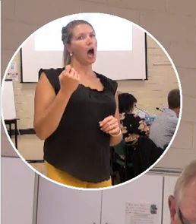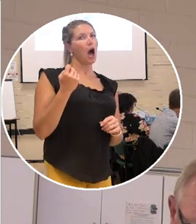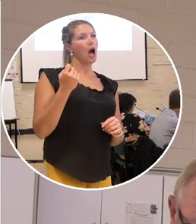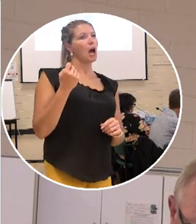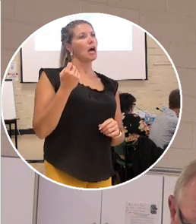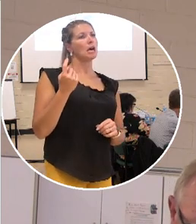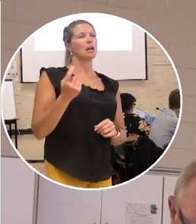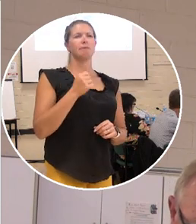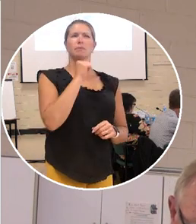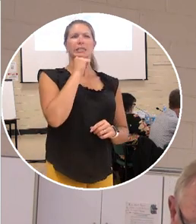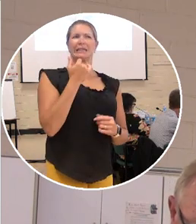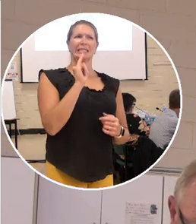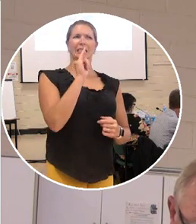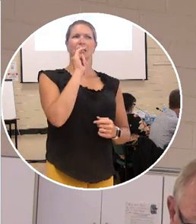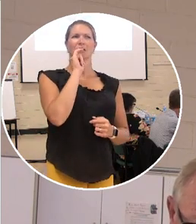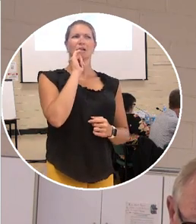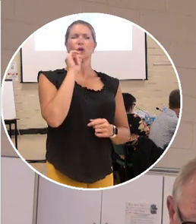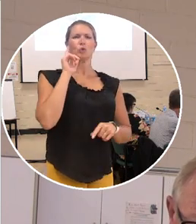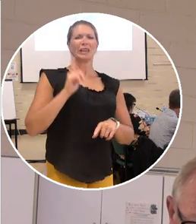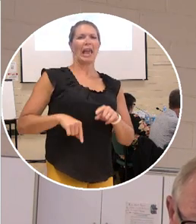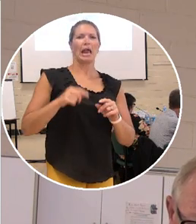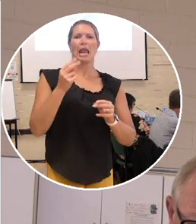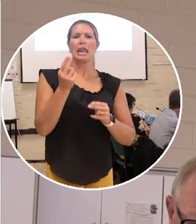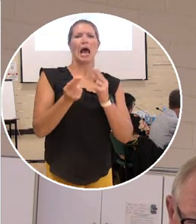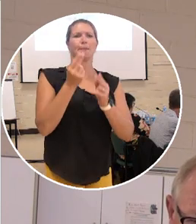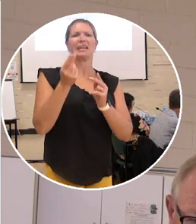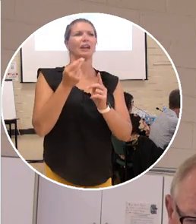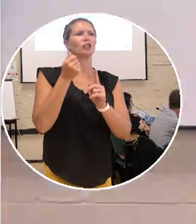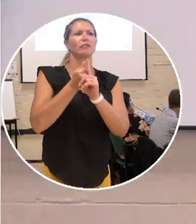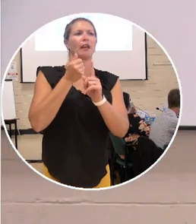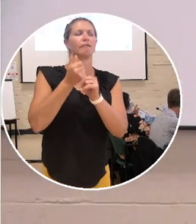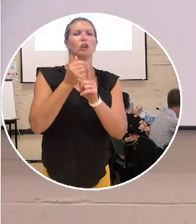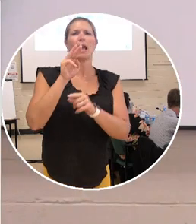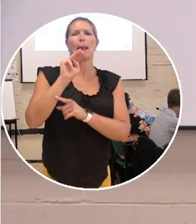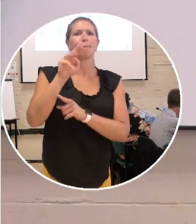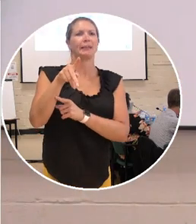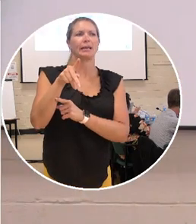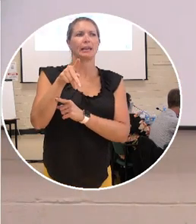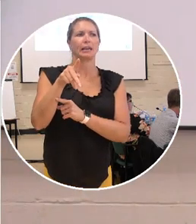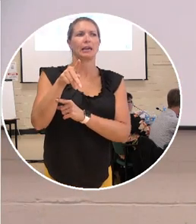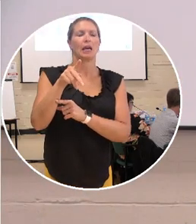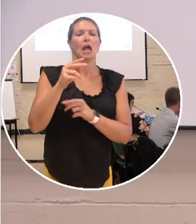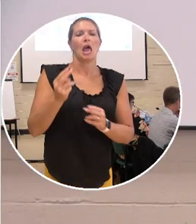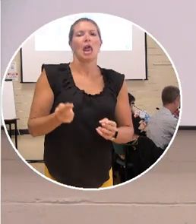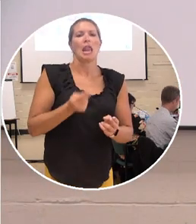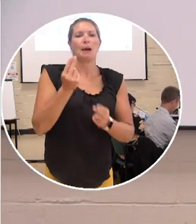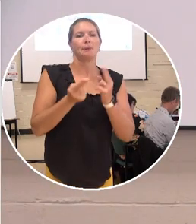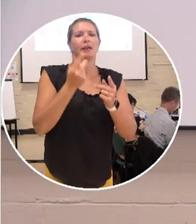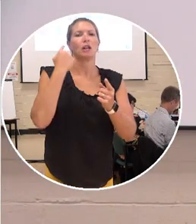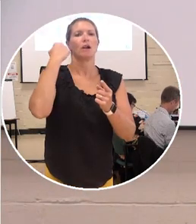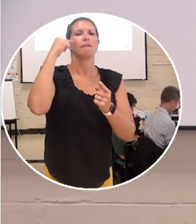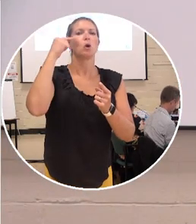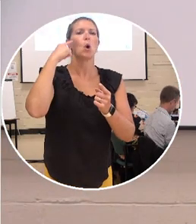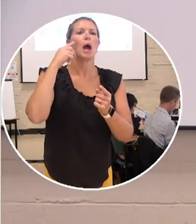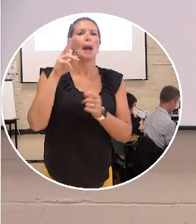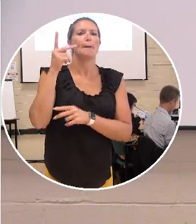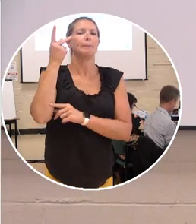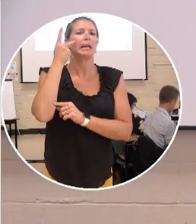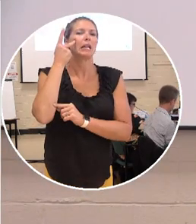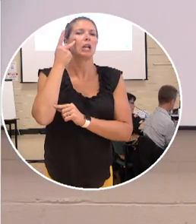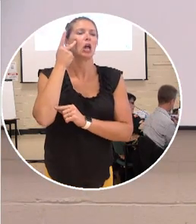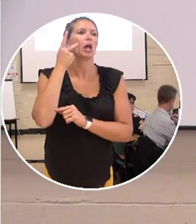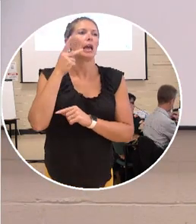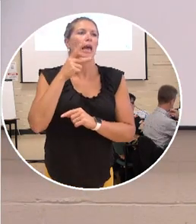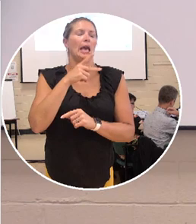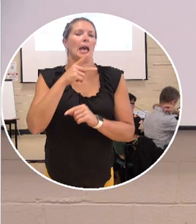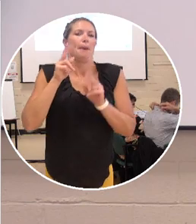be nominated as an MP. They can win the nomination. Nominated as a political candidate. Right. That's all I'm